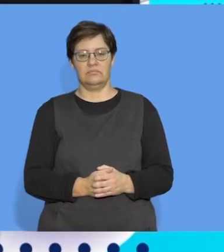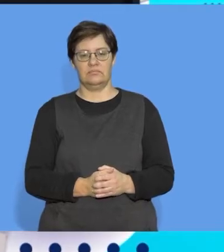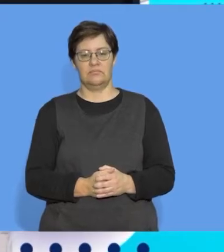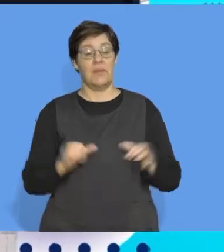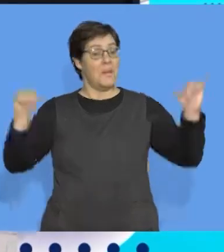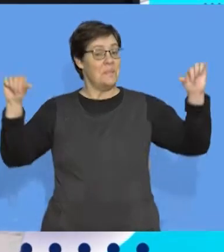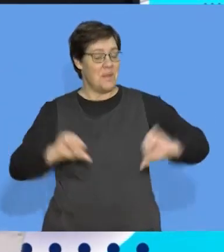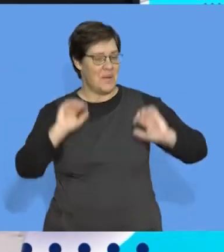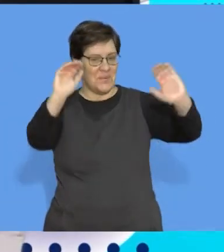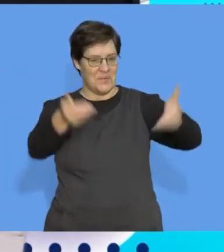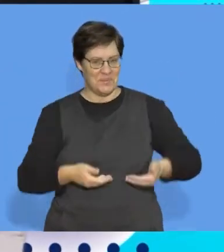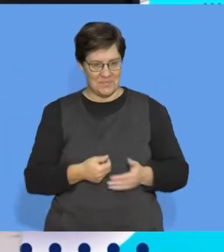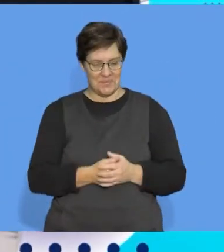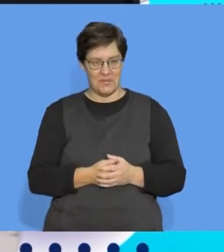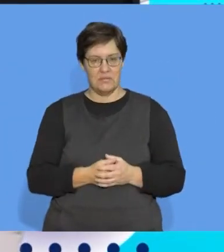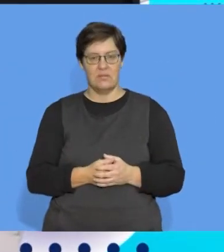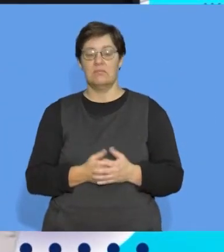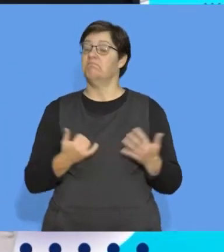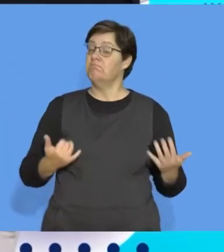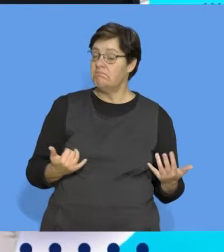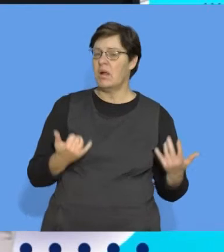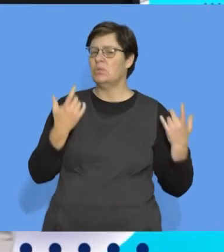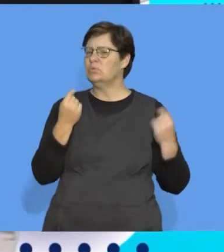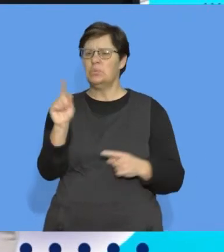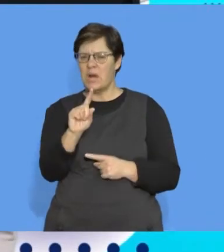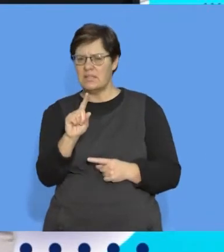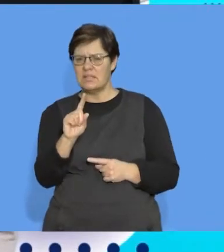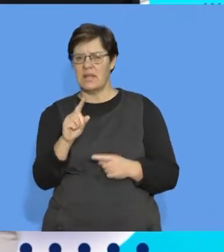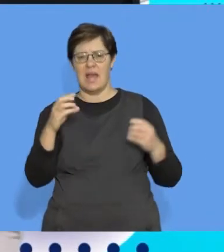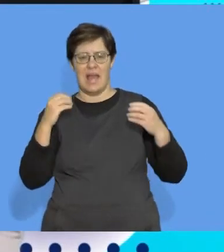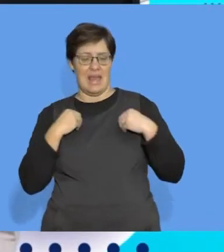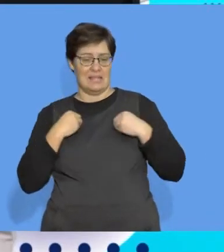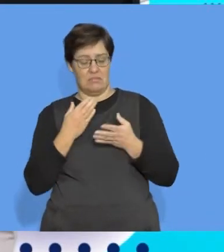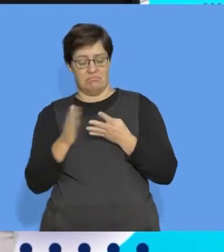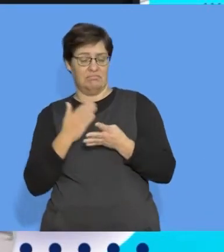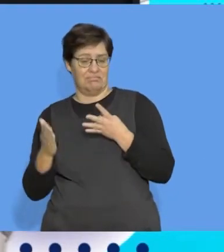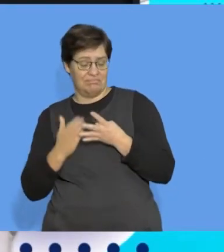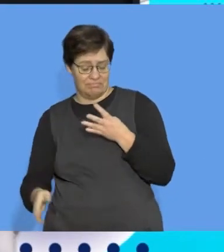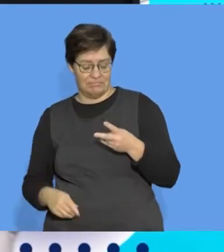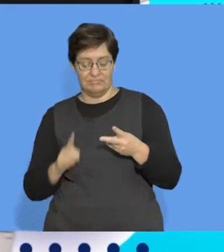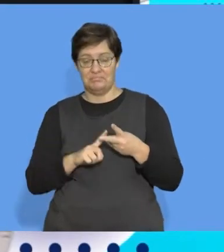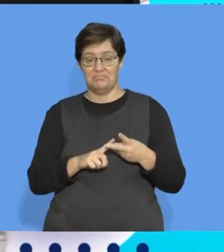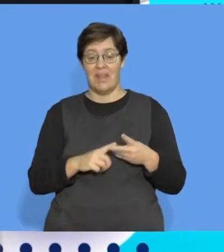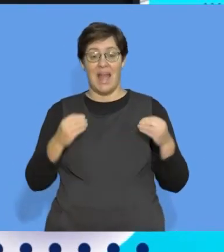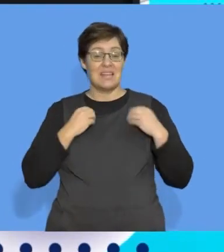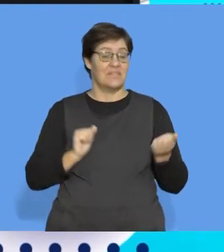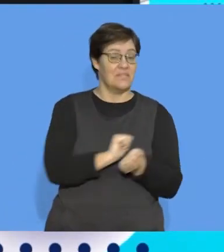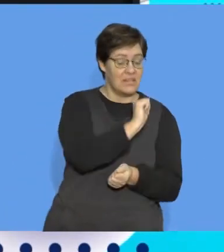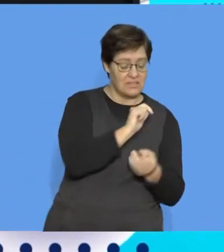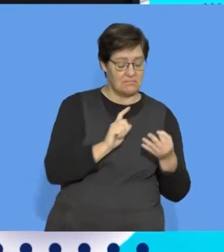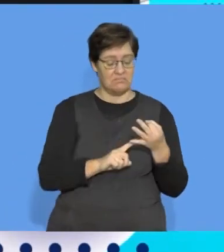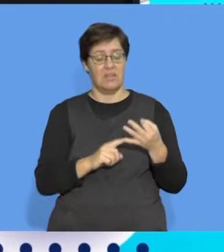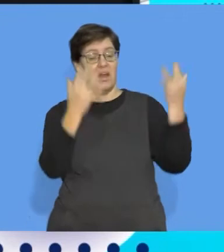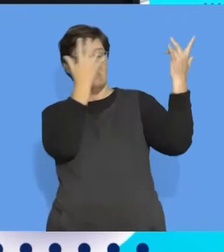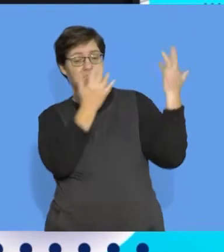Welcome back, accounting boffins. Right? We're busy with asset disposal, fixed assets, calculations for